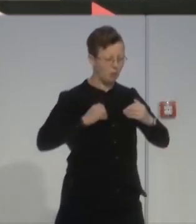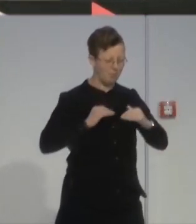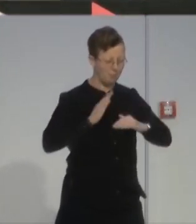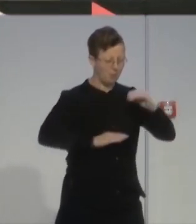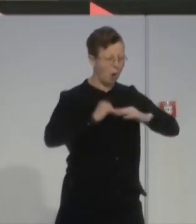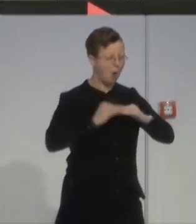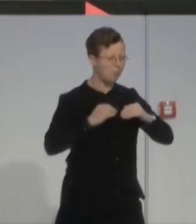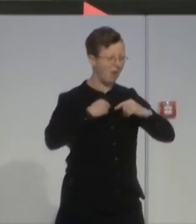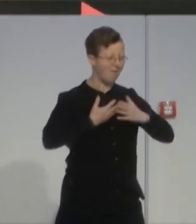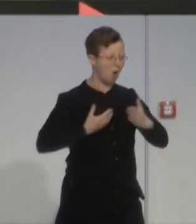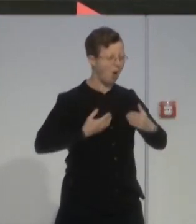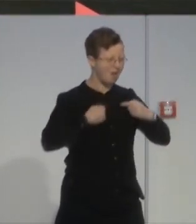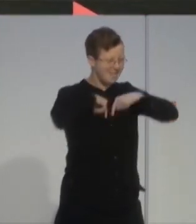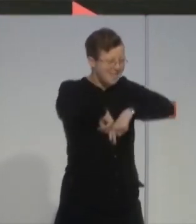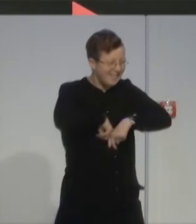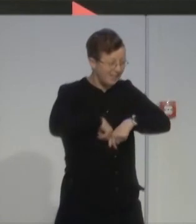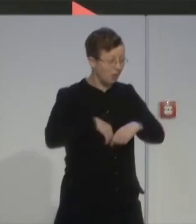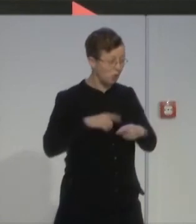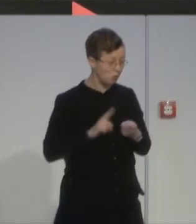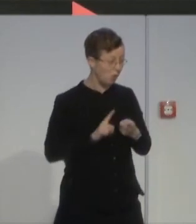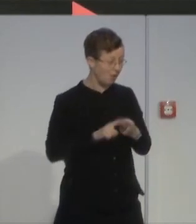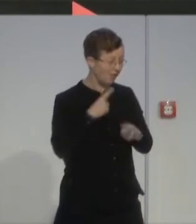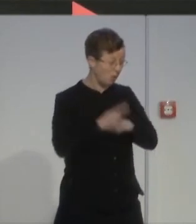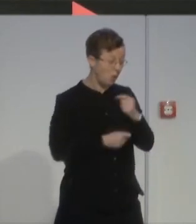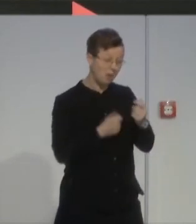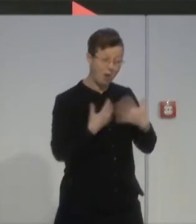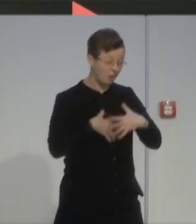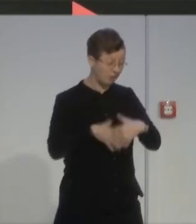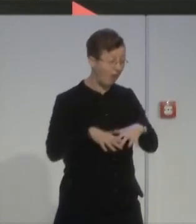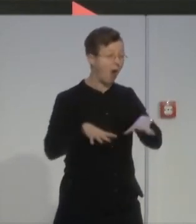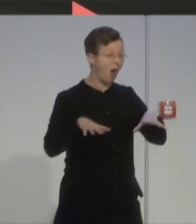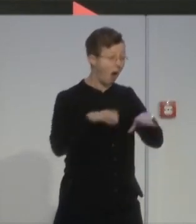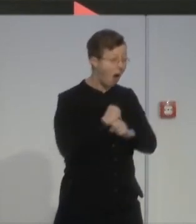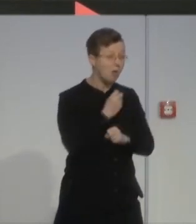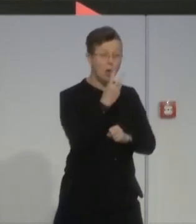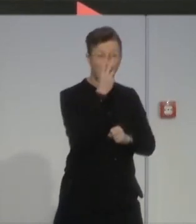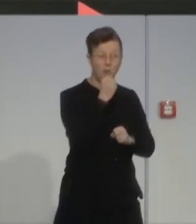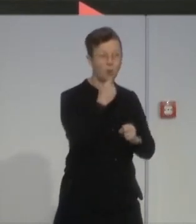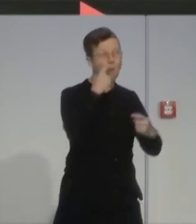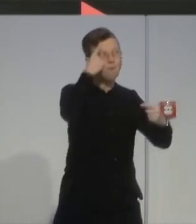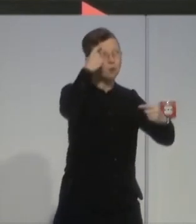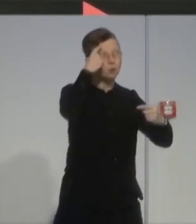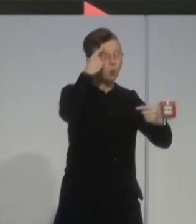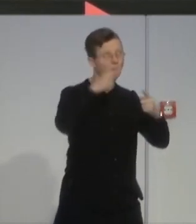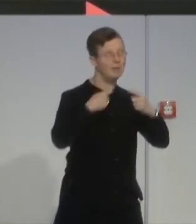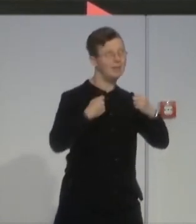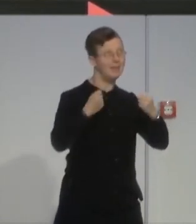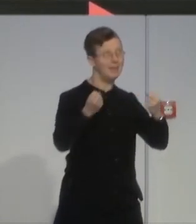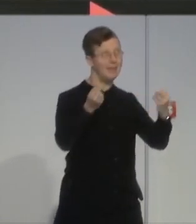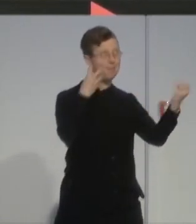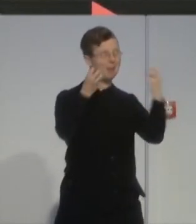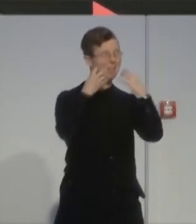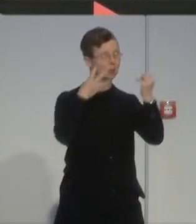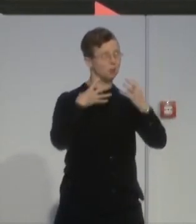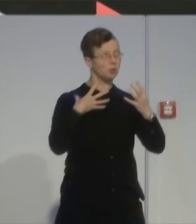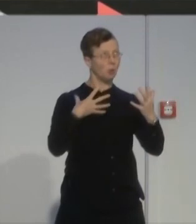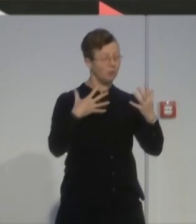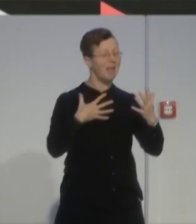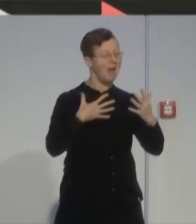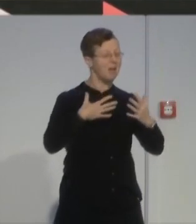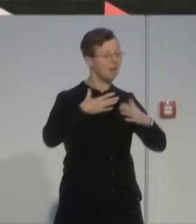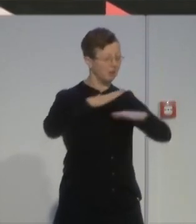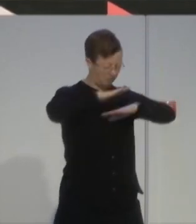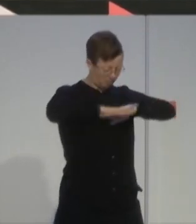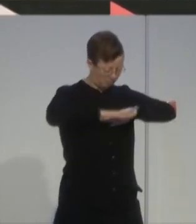inside. So what we do automatically, everybody is trying to make sense of such impressions, and that is the origin